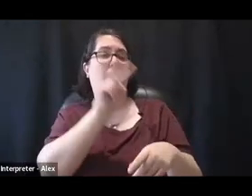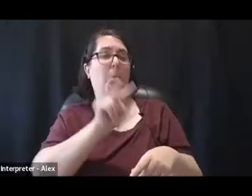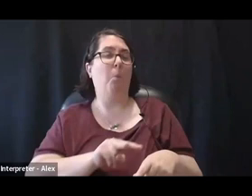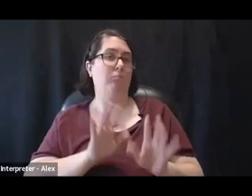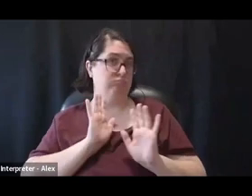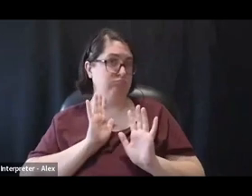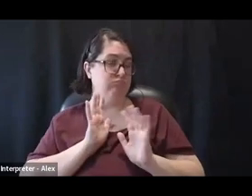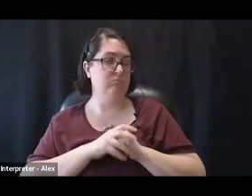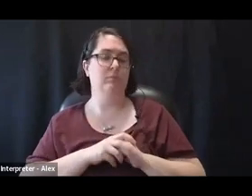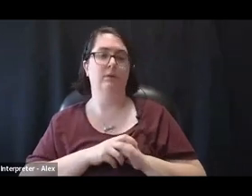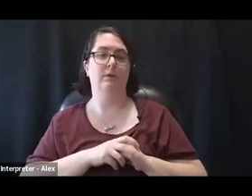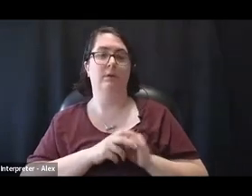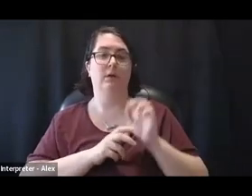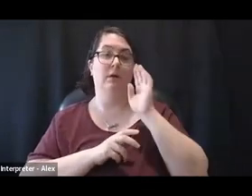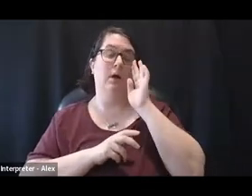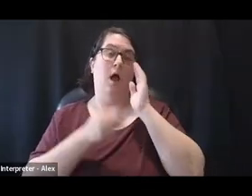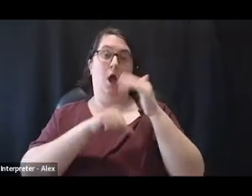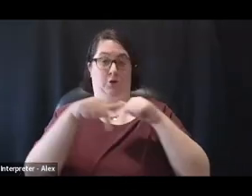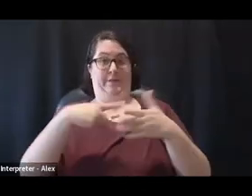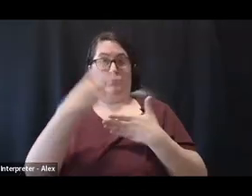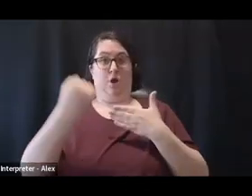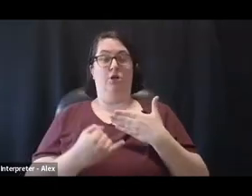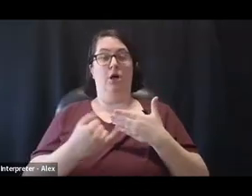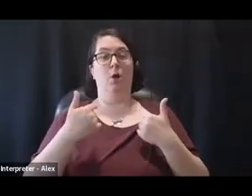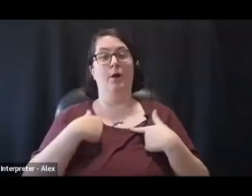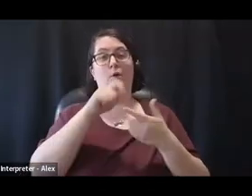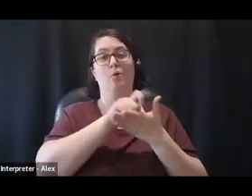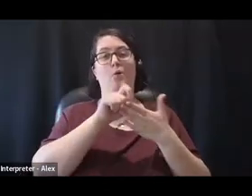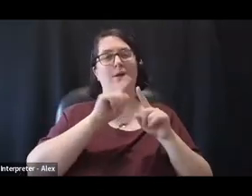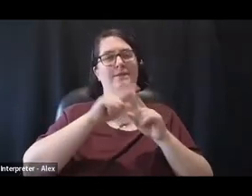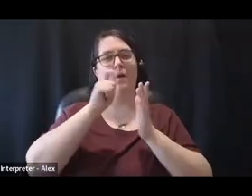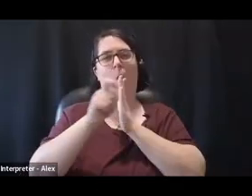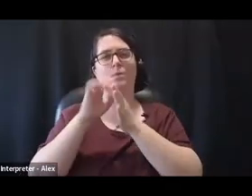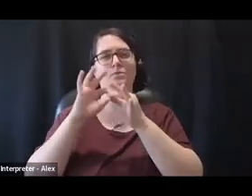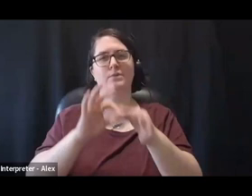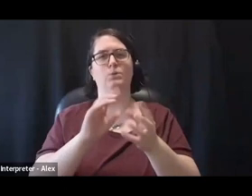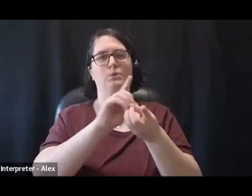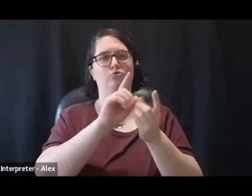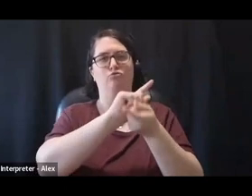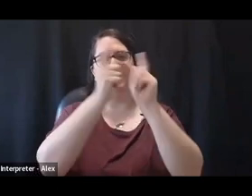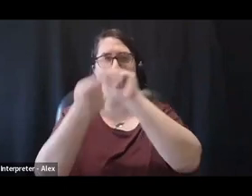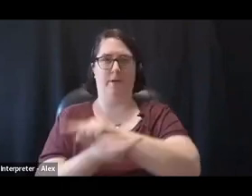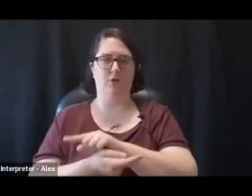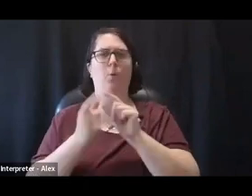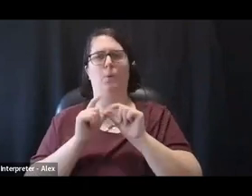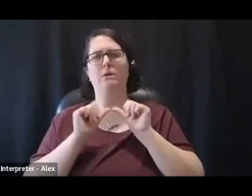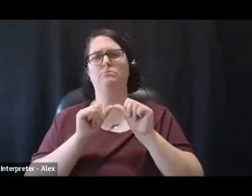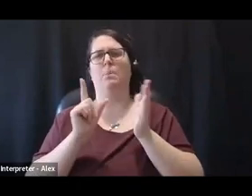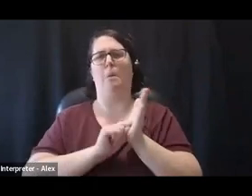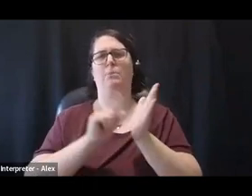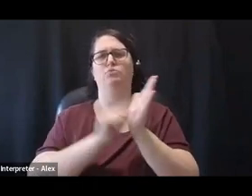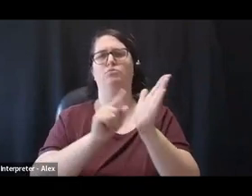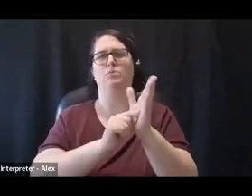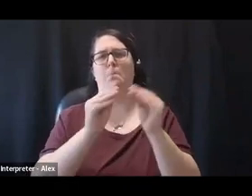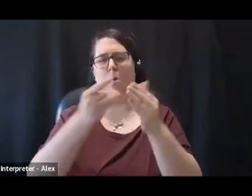look at. As part of the InterConnect initiative, we wrote different notes on digital transformation, and we'll continue to publish more in the